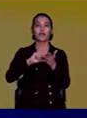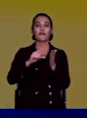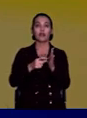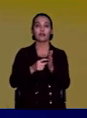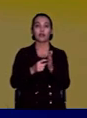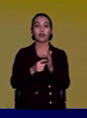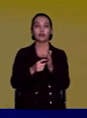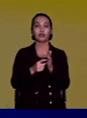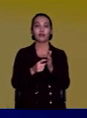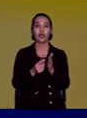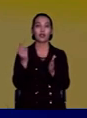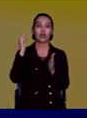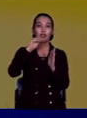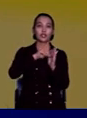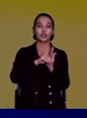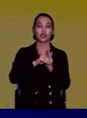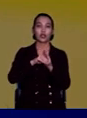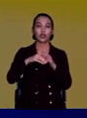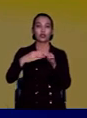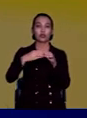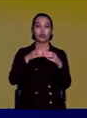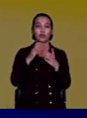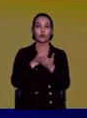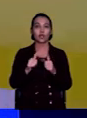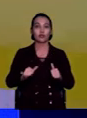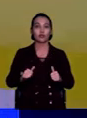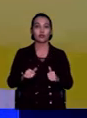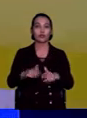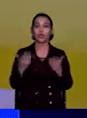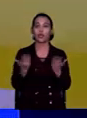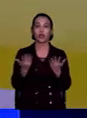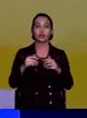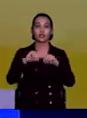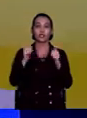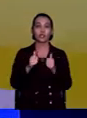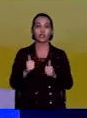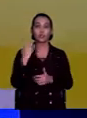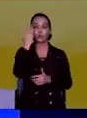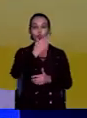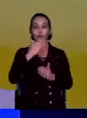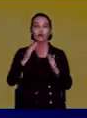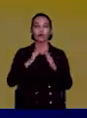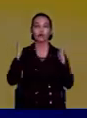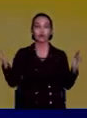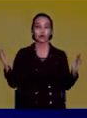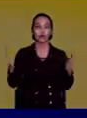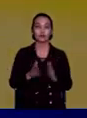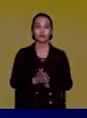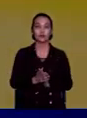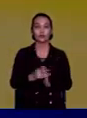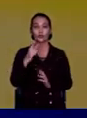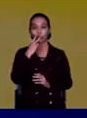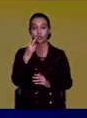Kvadratning ichida esa doira. Savol: qaysi shaklning yuzi katta? Ko'rib